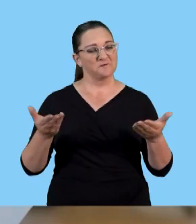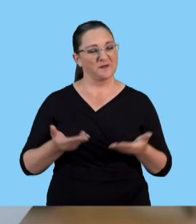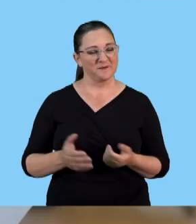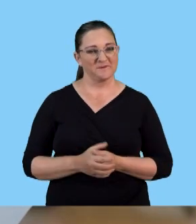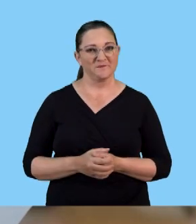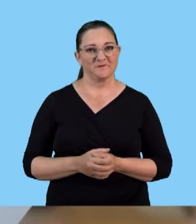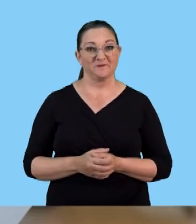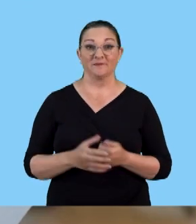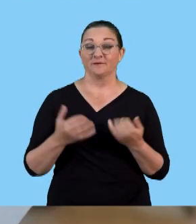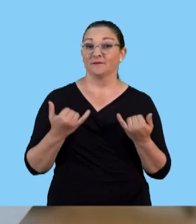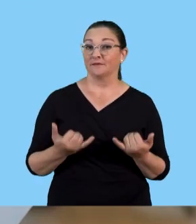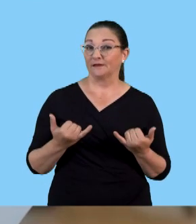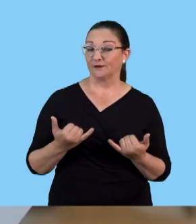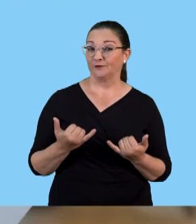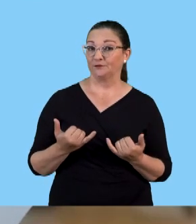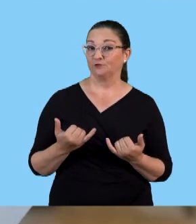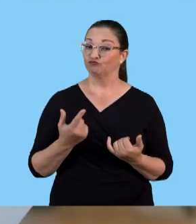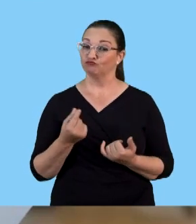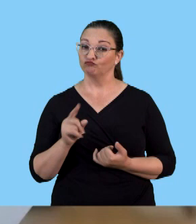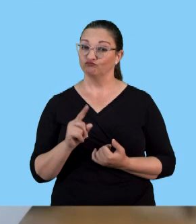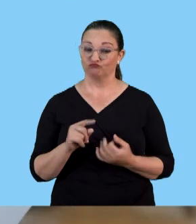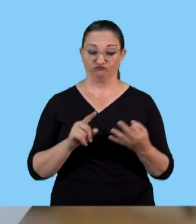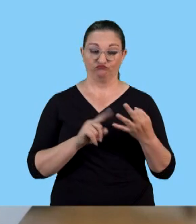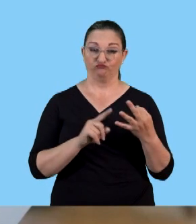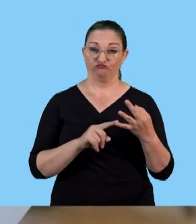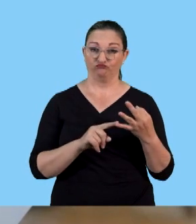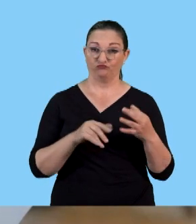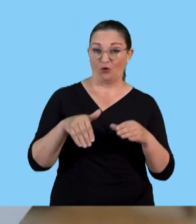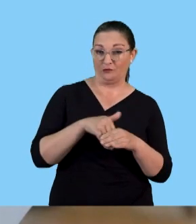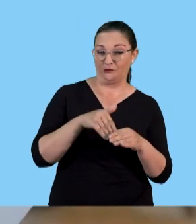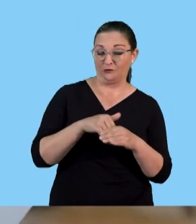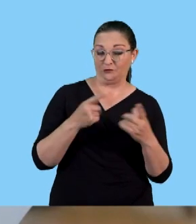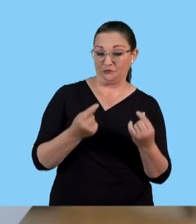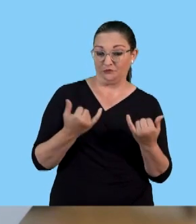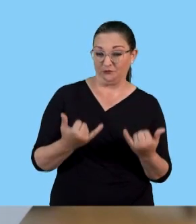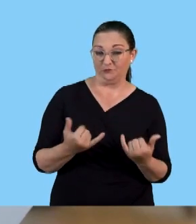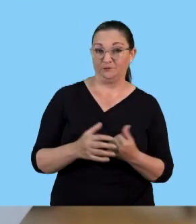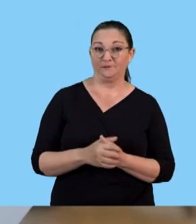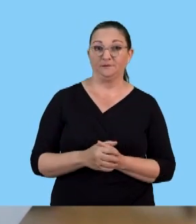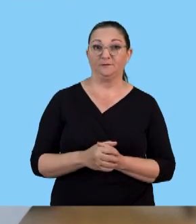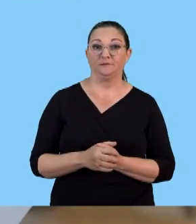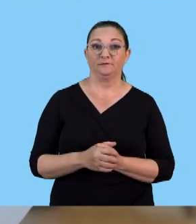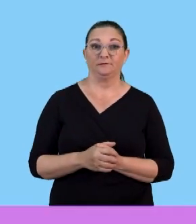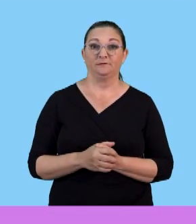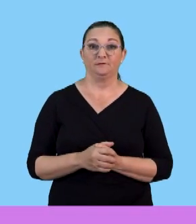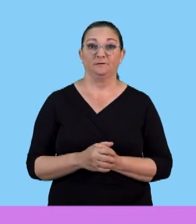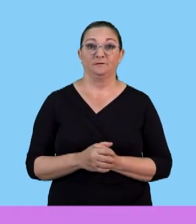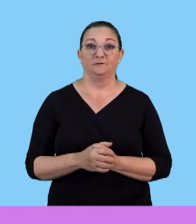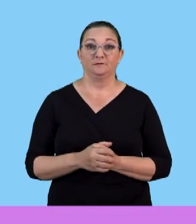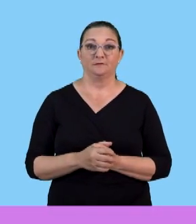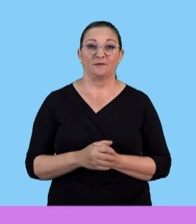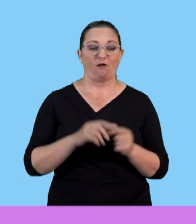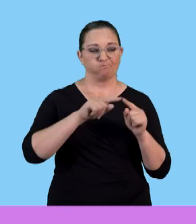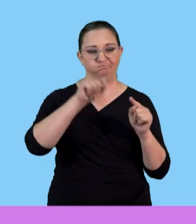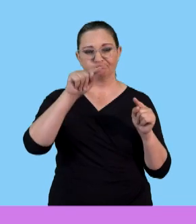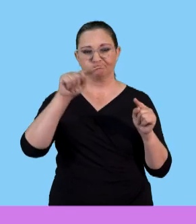Welcome back. And now our third concept that we are looking at, it's whereby now we will be drawing and